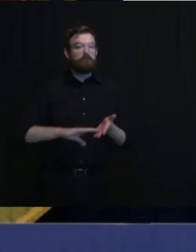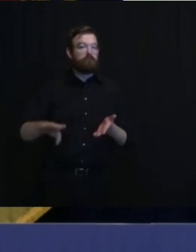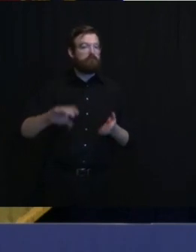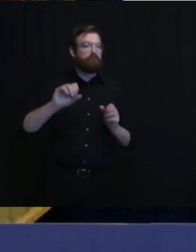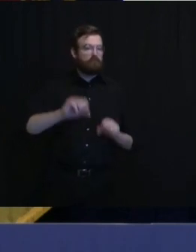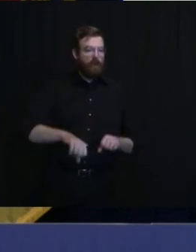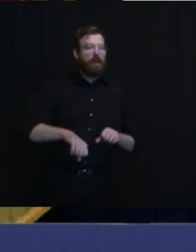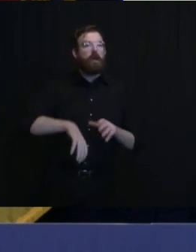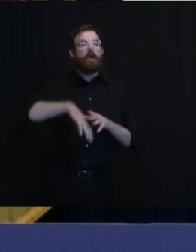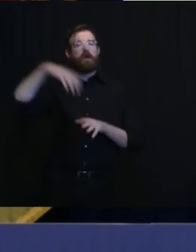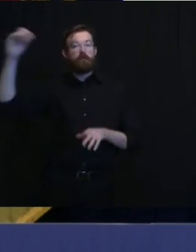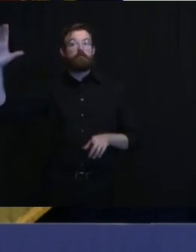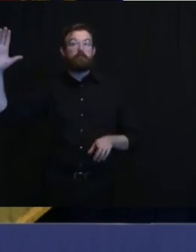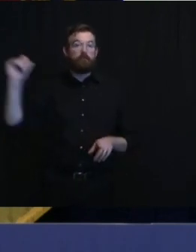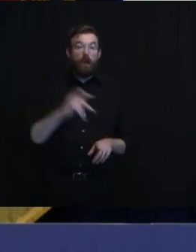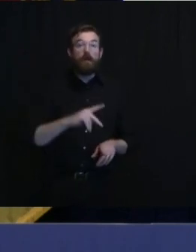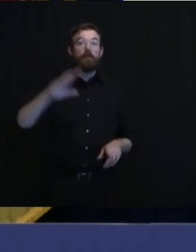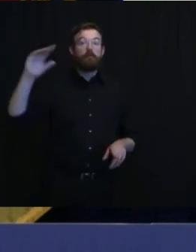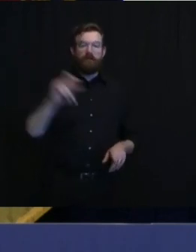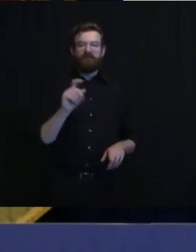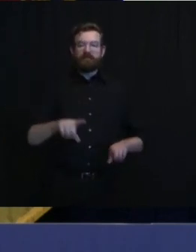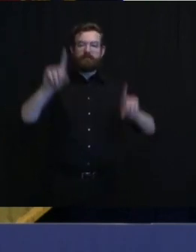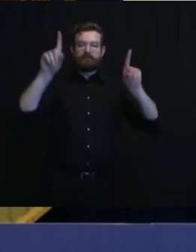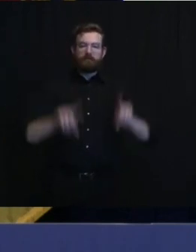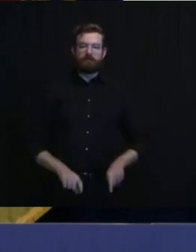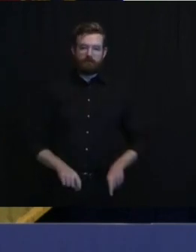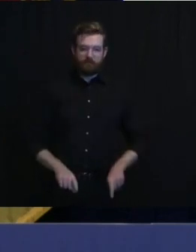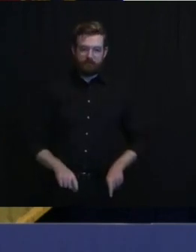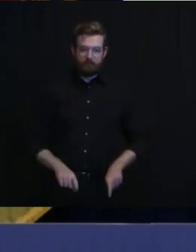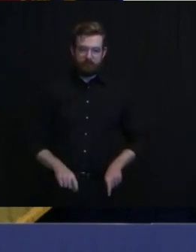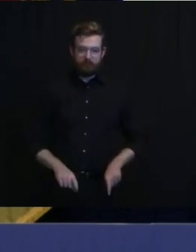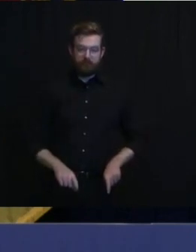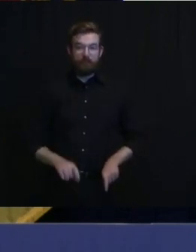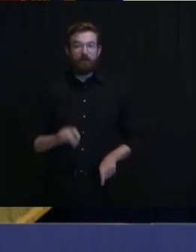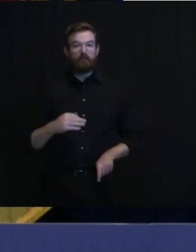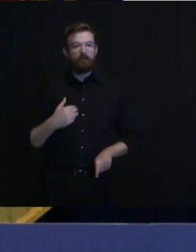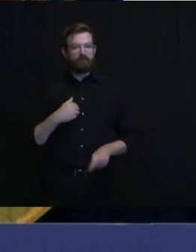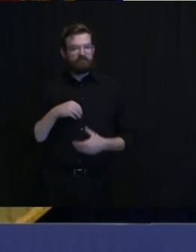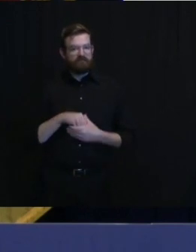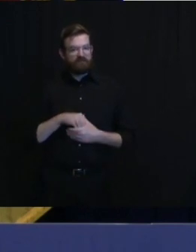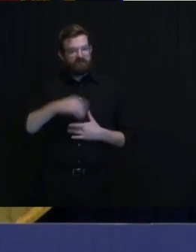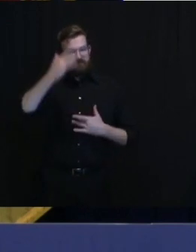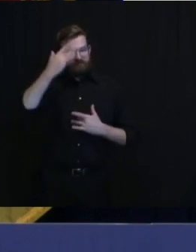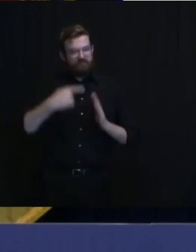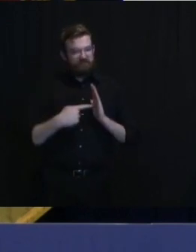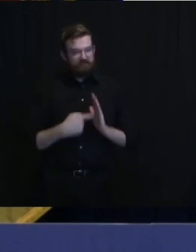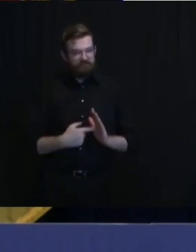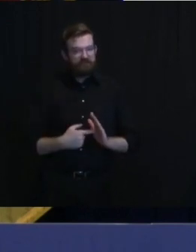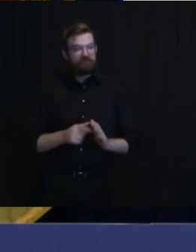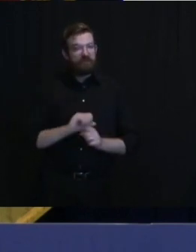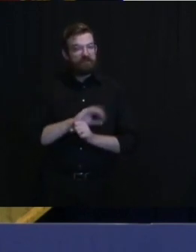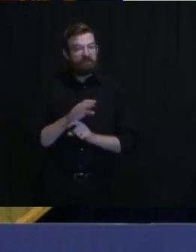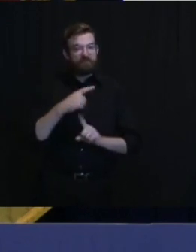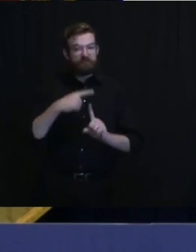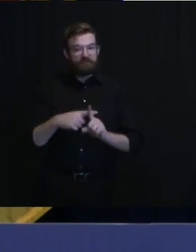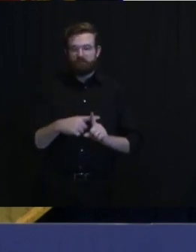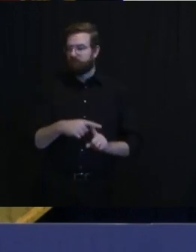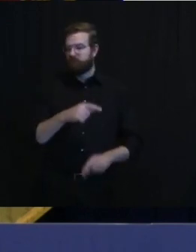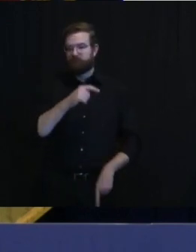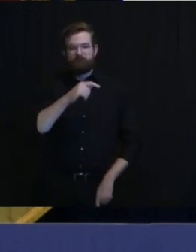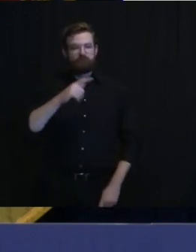first place. Would you agree with that? As a team matter, you go with? Okay. Where are we